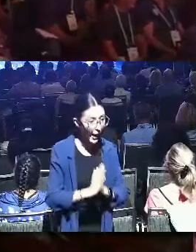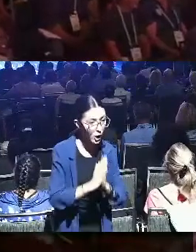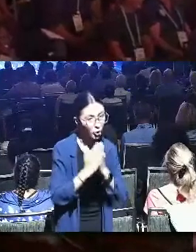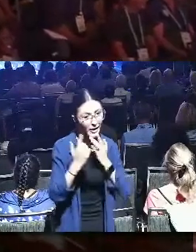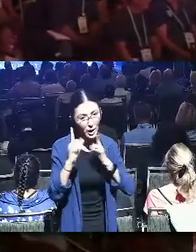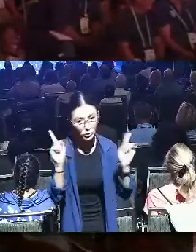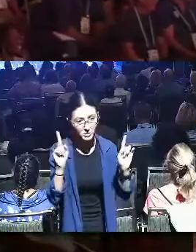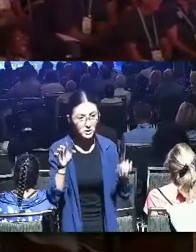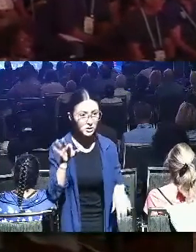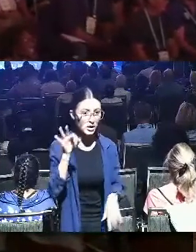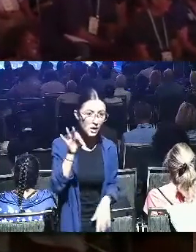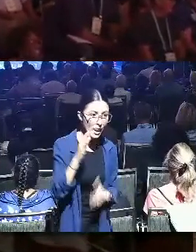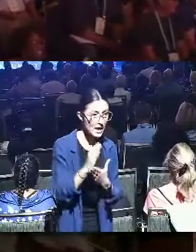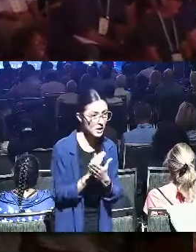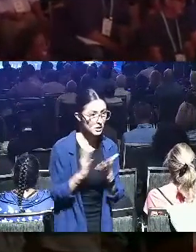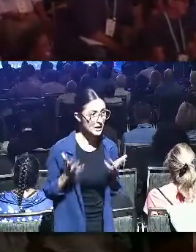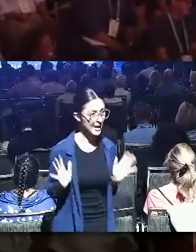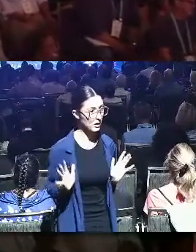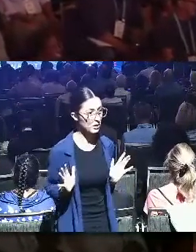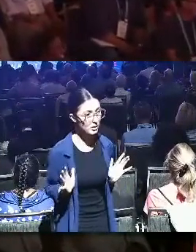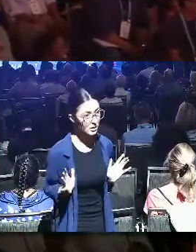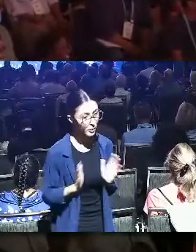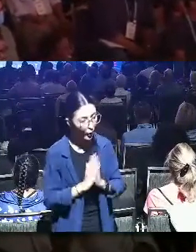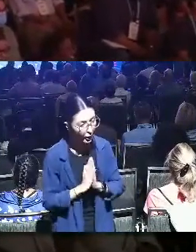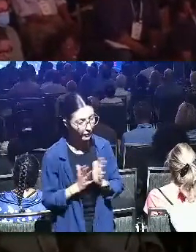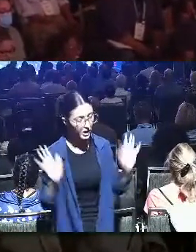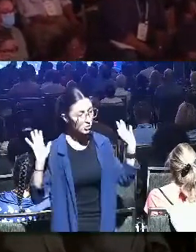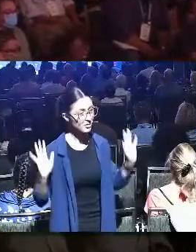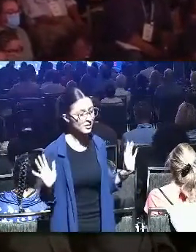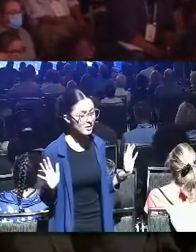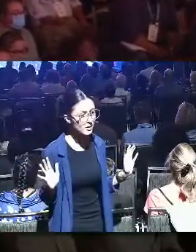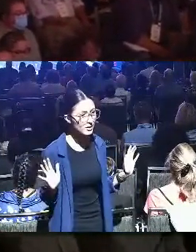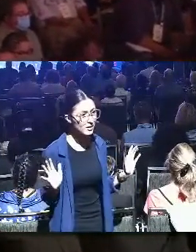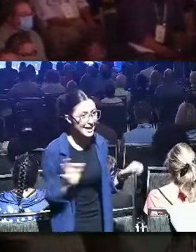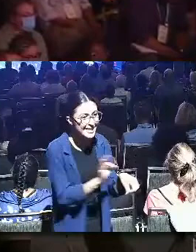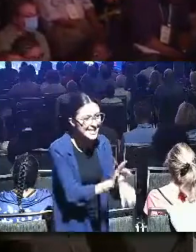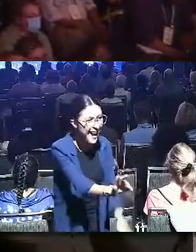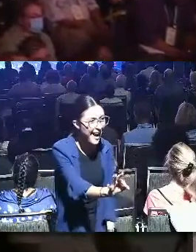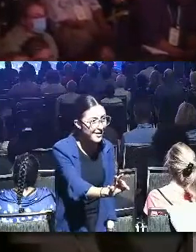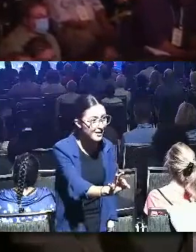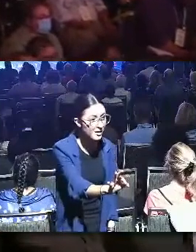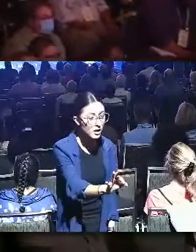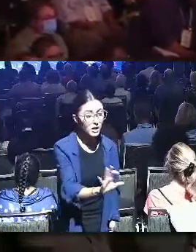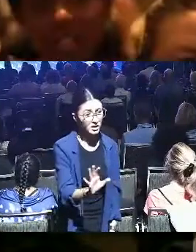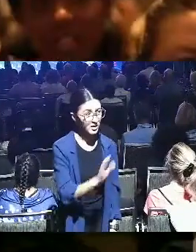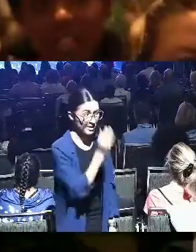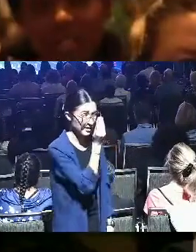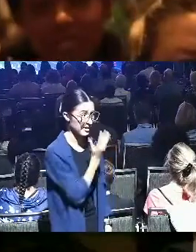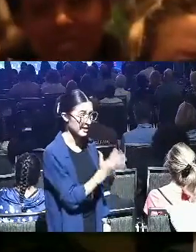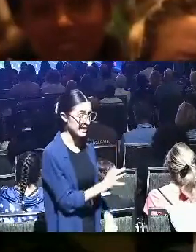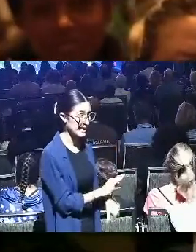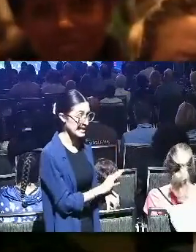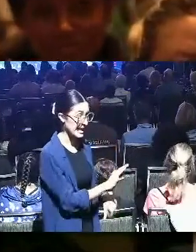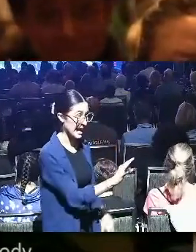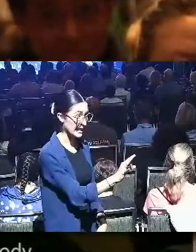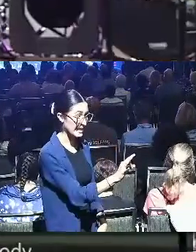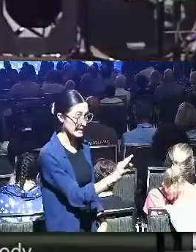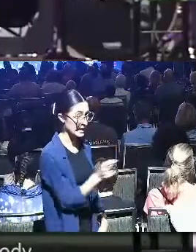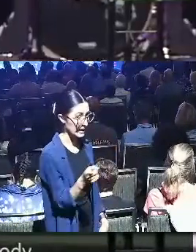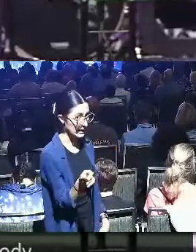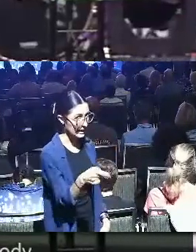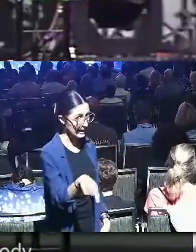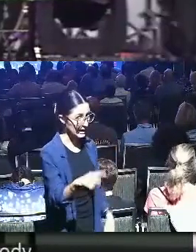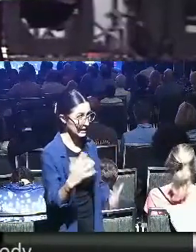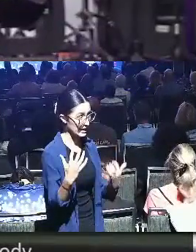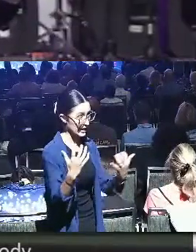announcement, lesson, prayer, done. It's 9:00. Everybody knows that. These